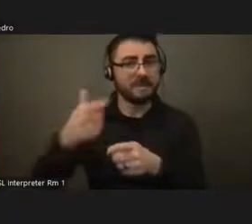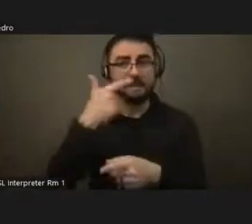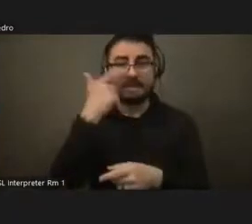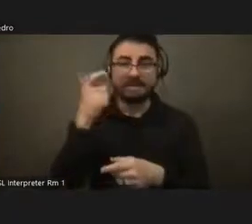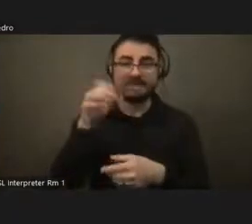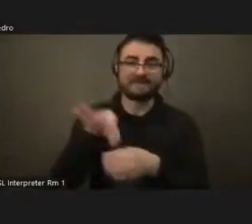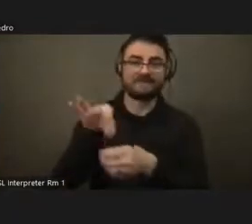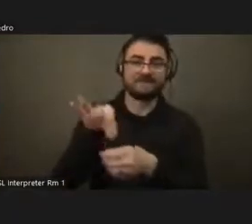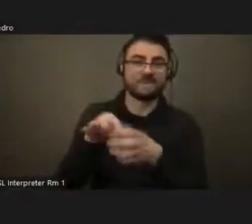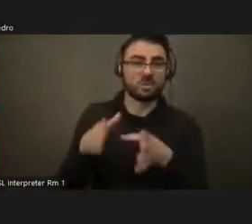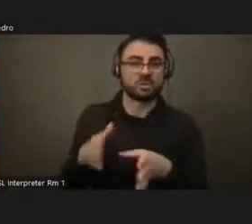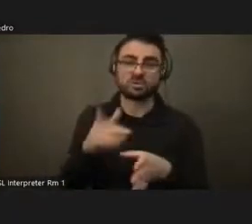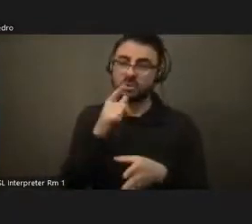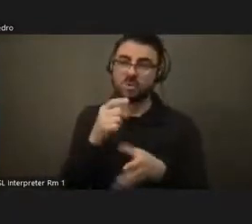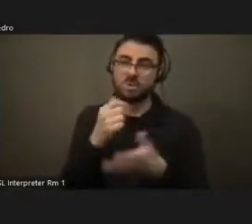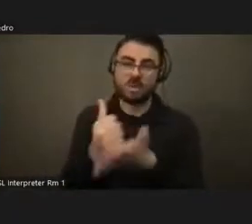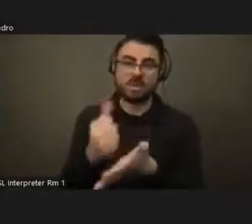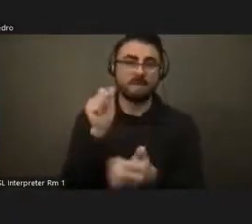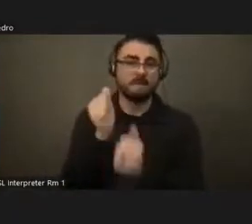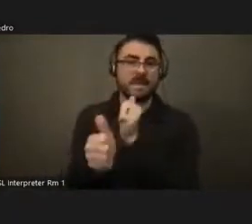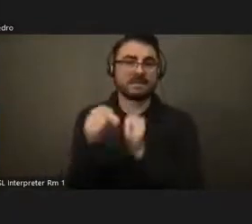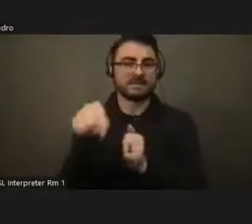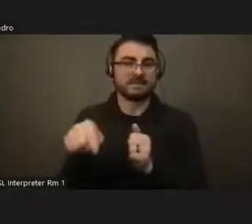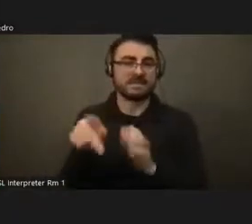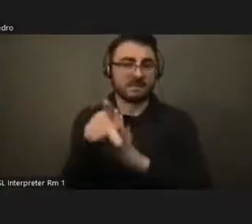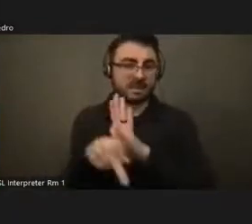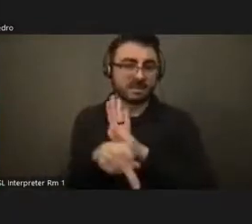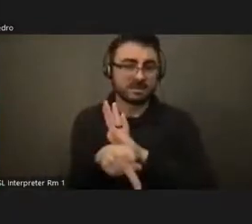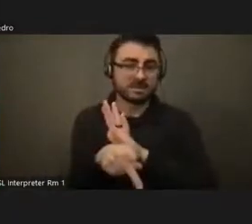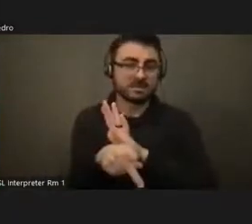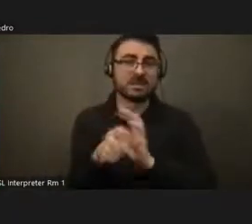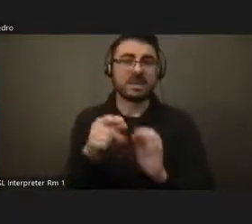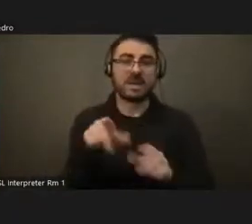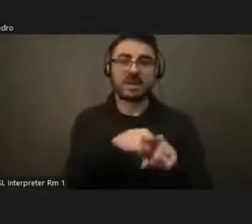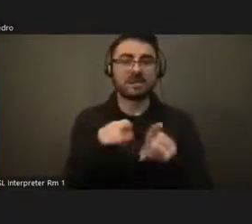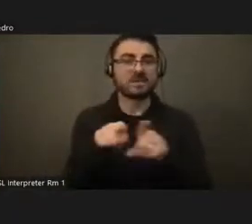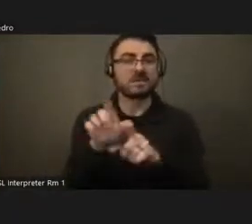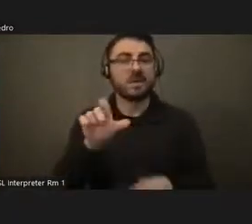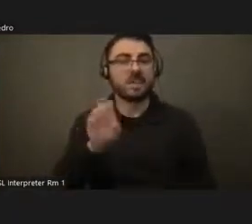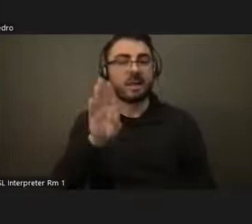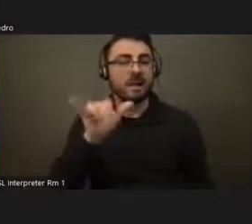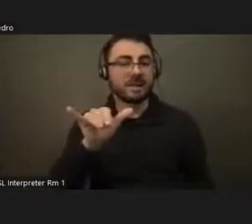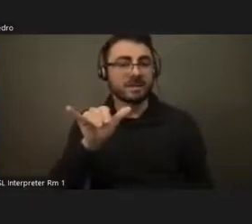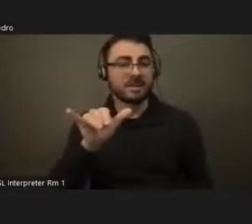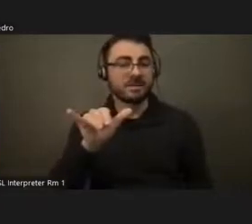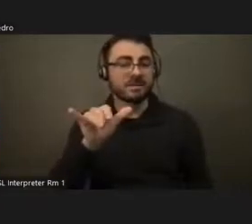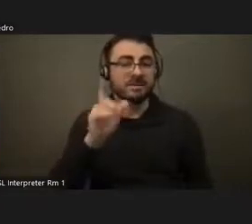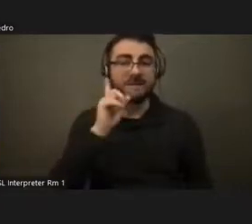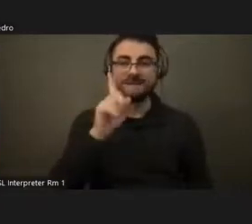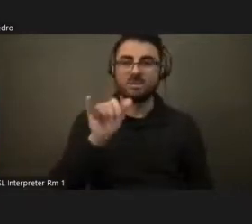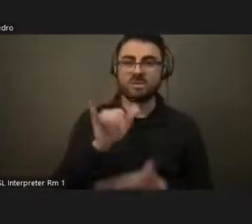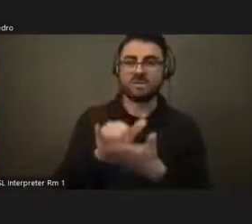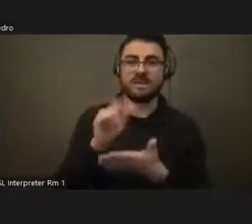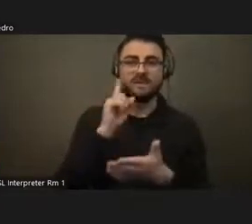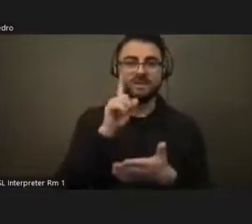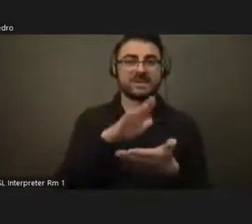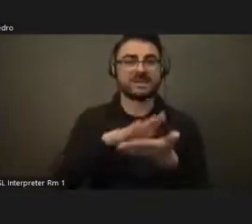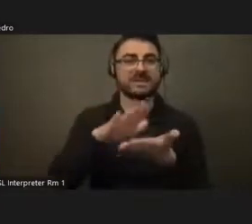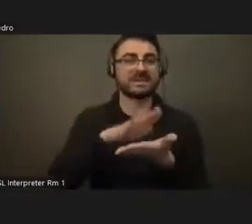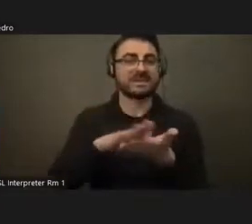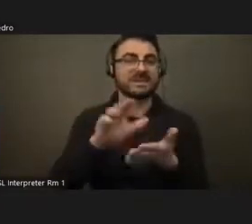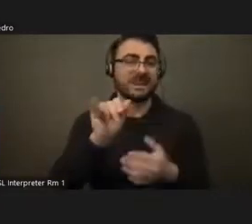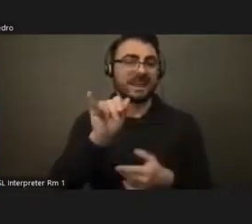policy and lobbied for it, like the Oregon Clean Energy Opportunity Campaign. So I just want to suggest